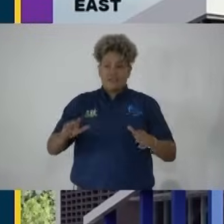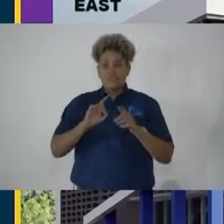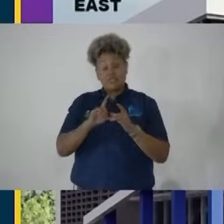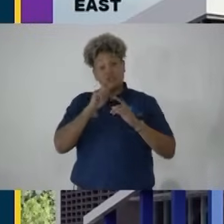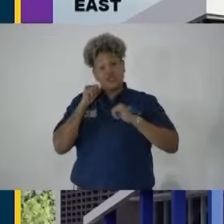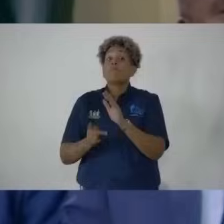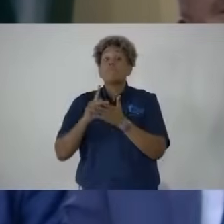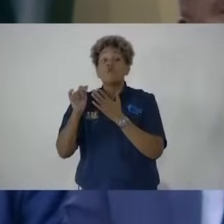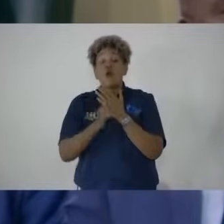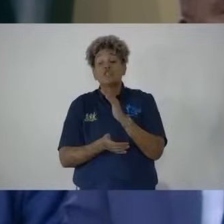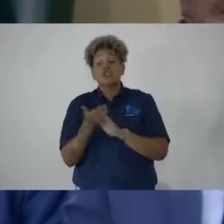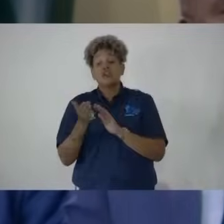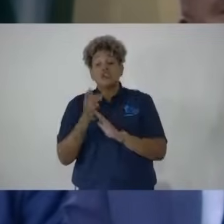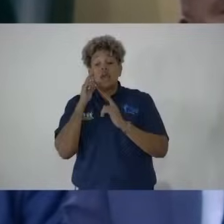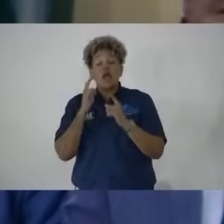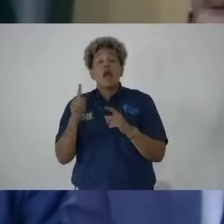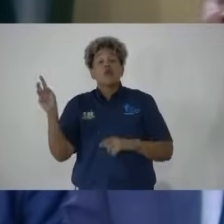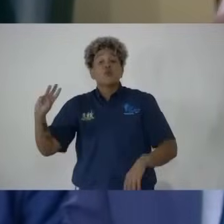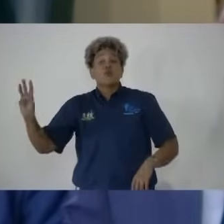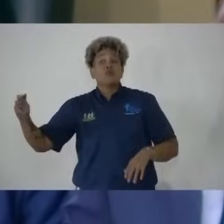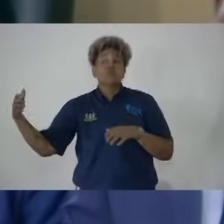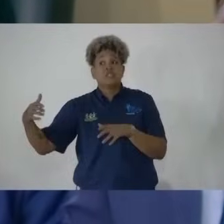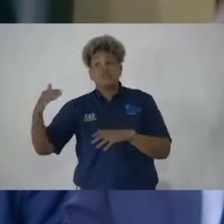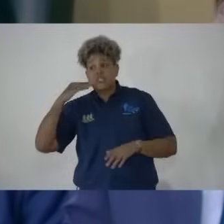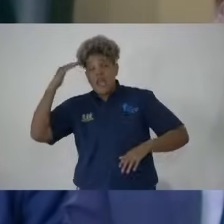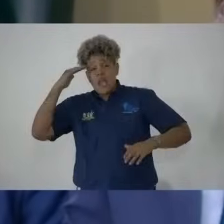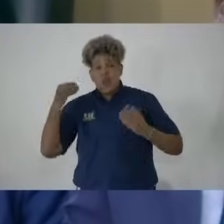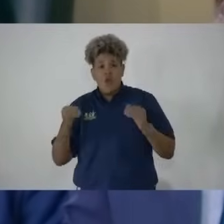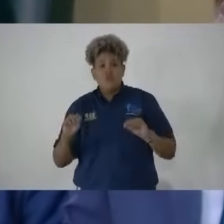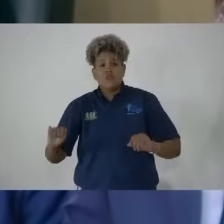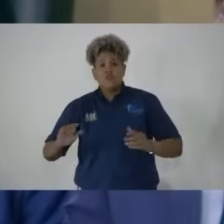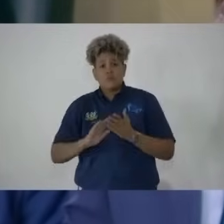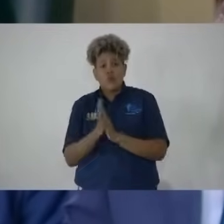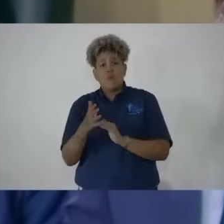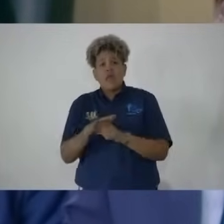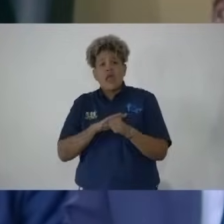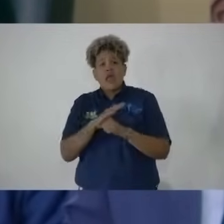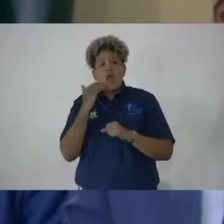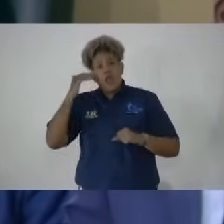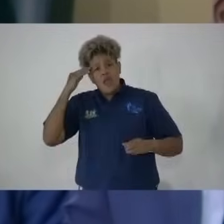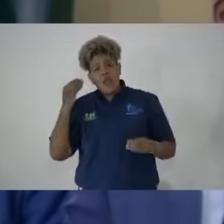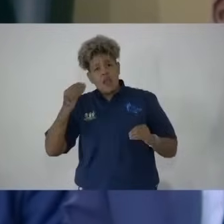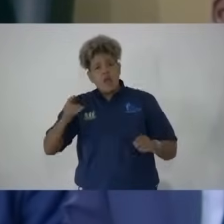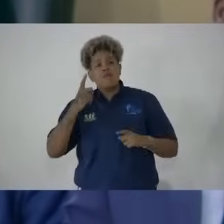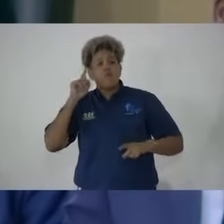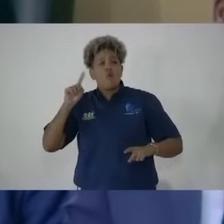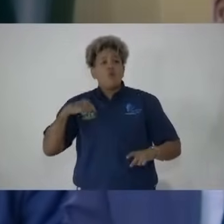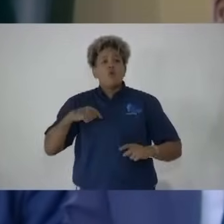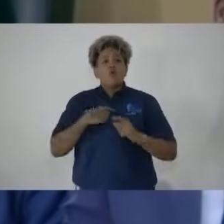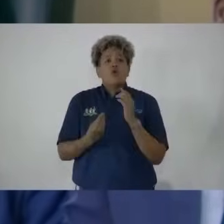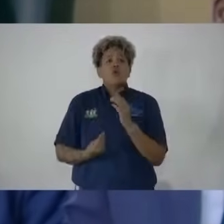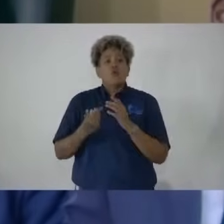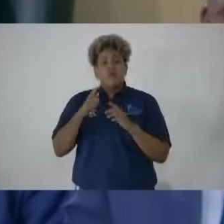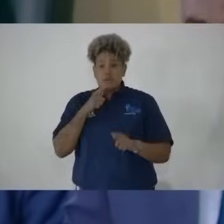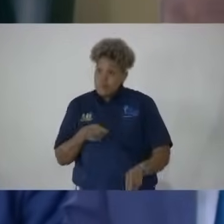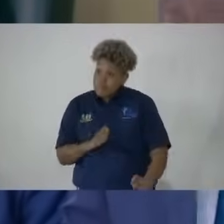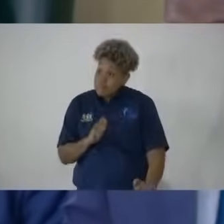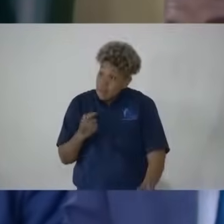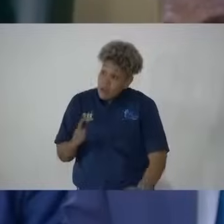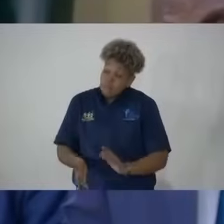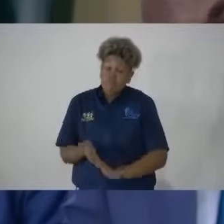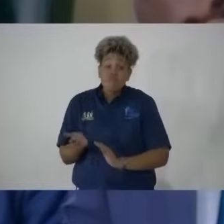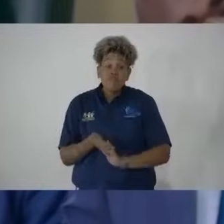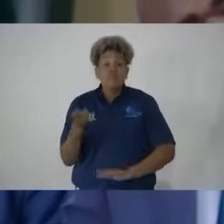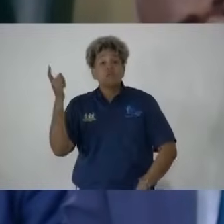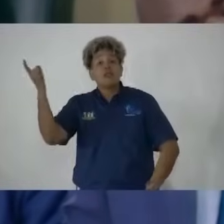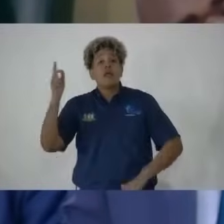being worked on. The Westmoreland Divisional Headquarters, which could become the area headquarters, for which we broke ground recently, is under